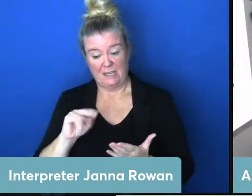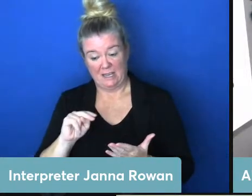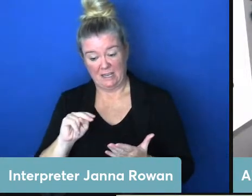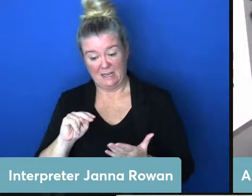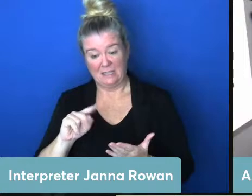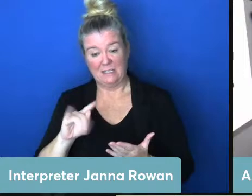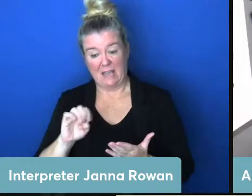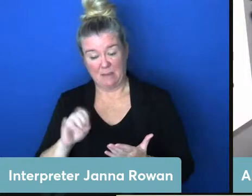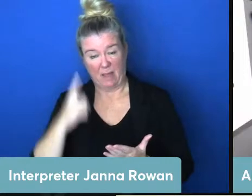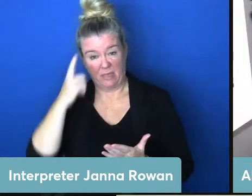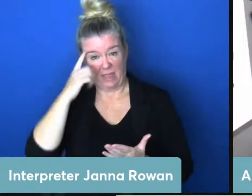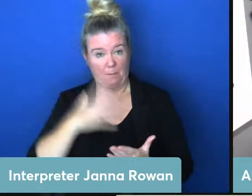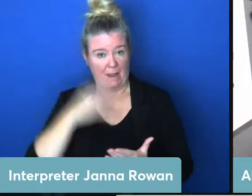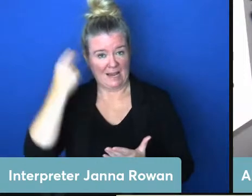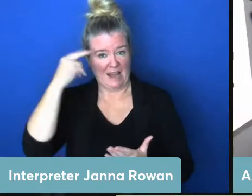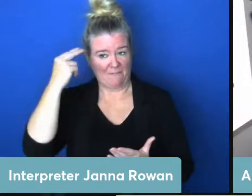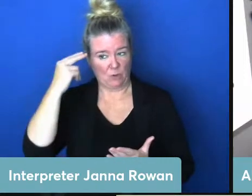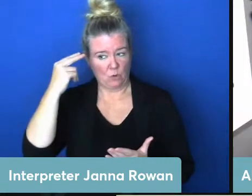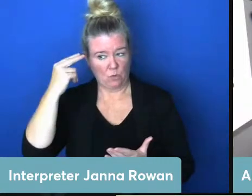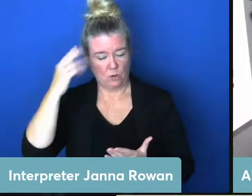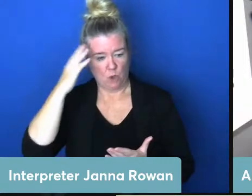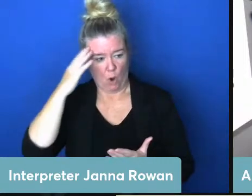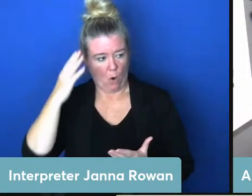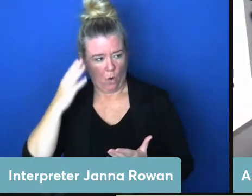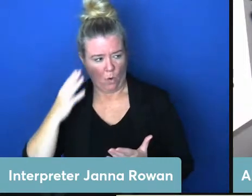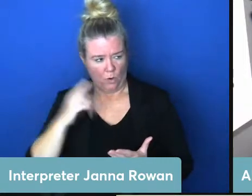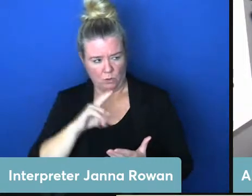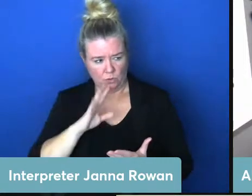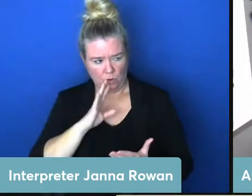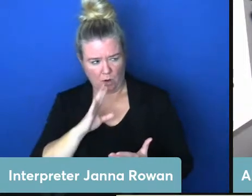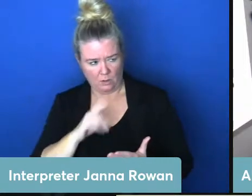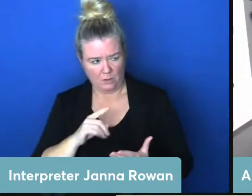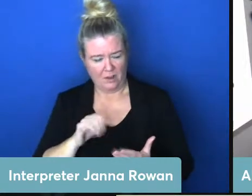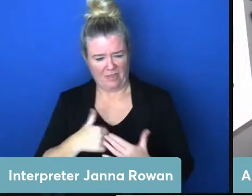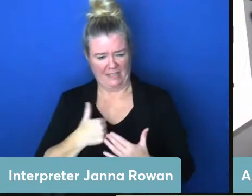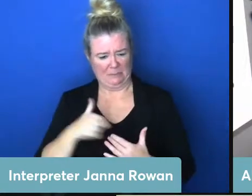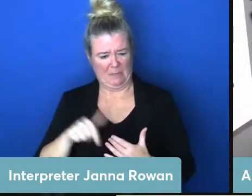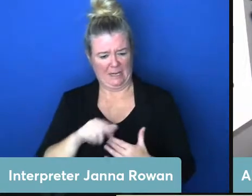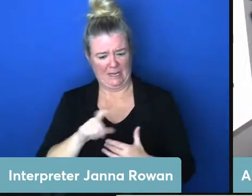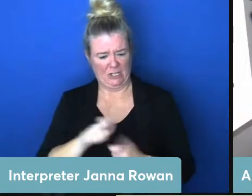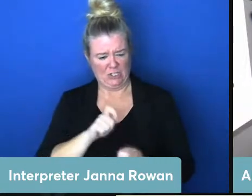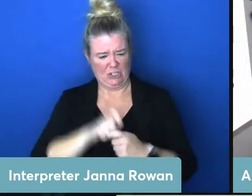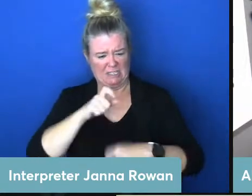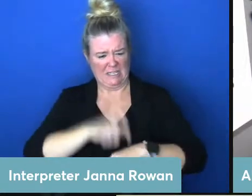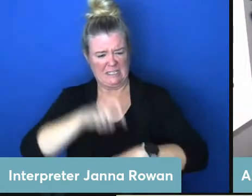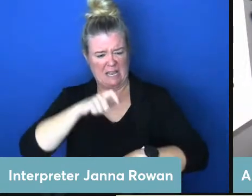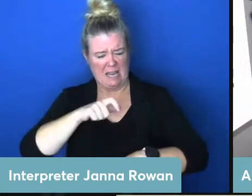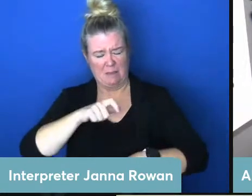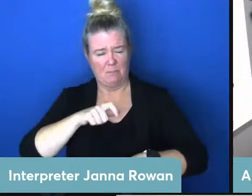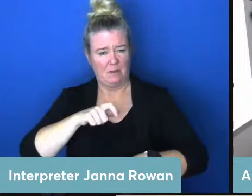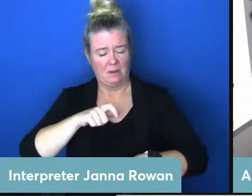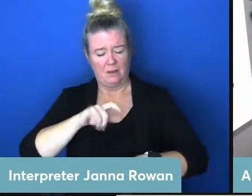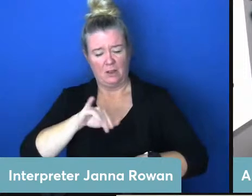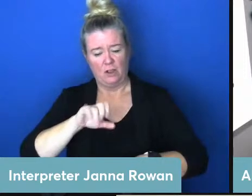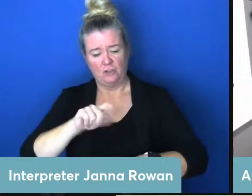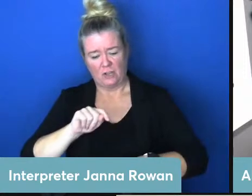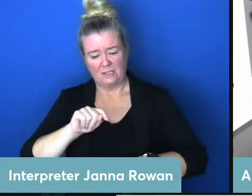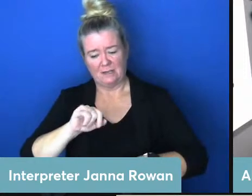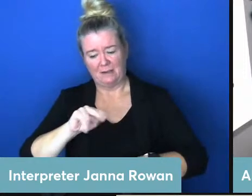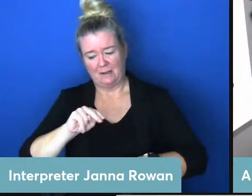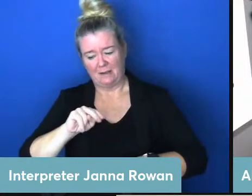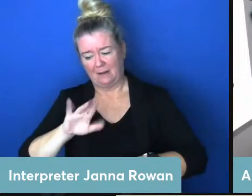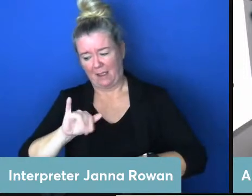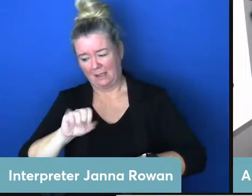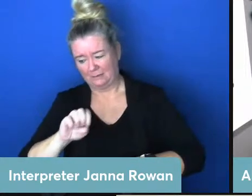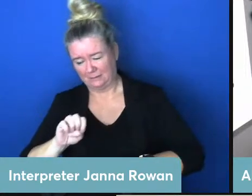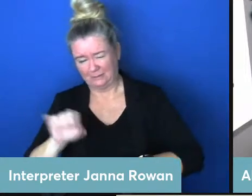ears ringing somewhere because he's always saying that that's him, just in time or just in case, whichever one. But